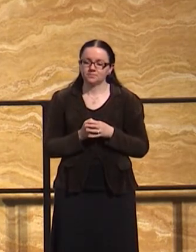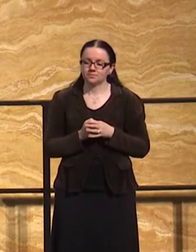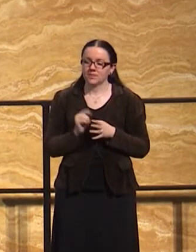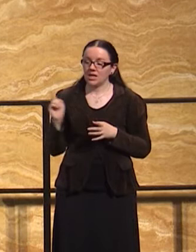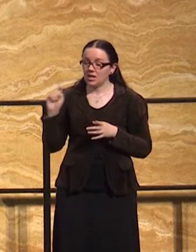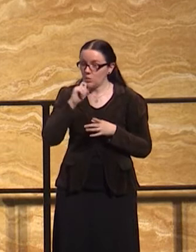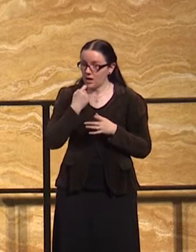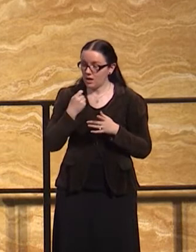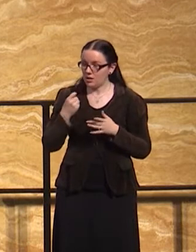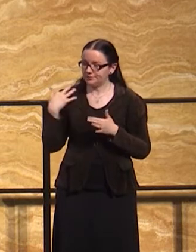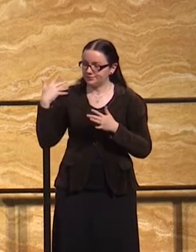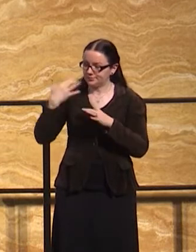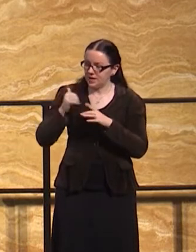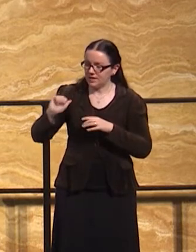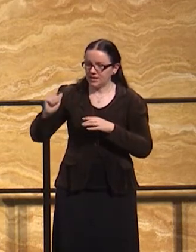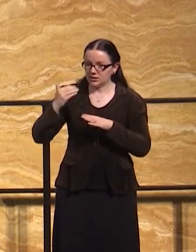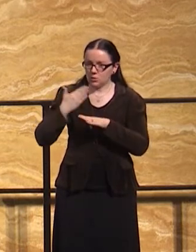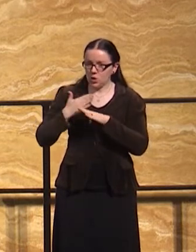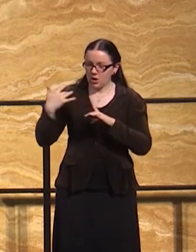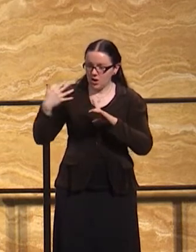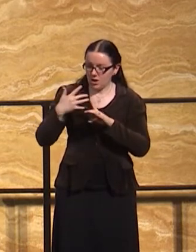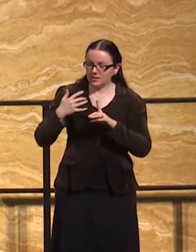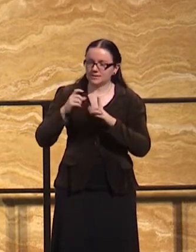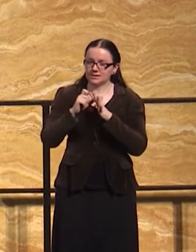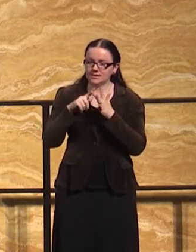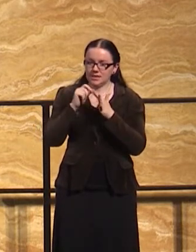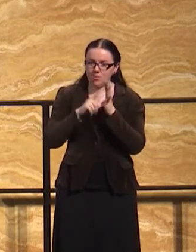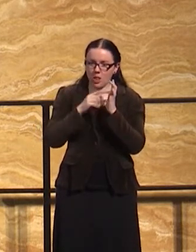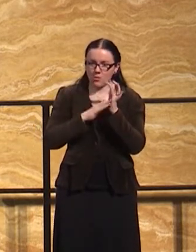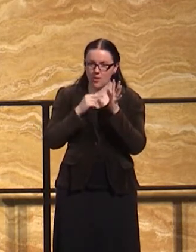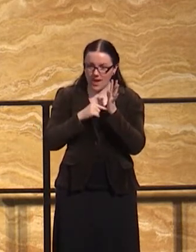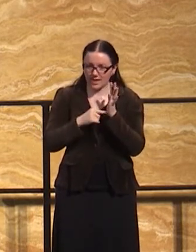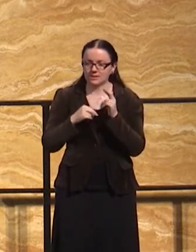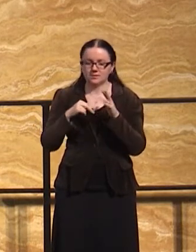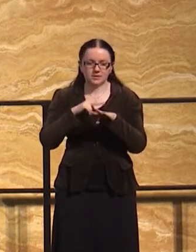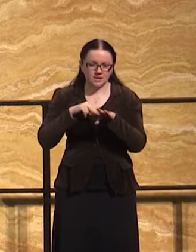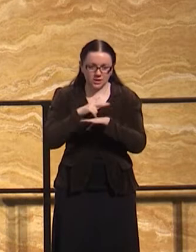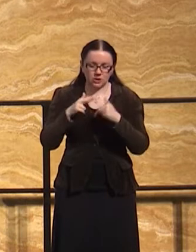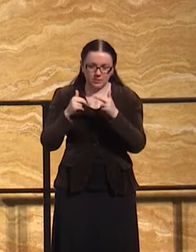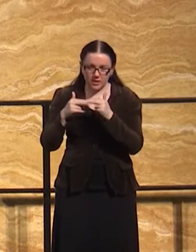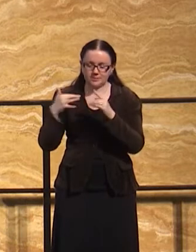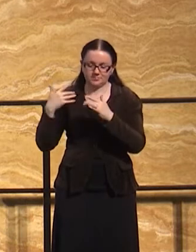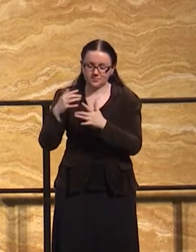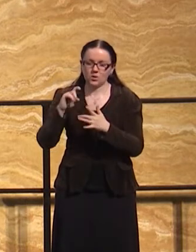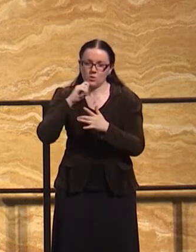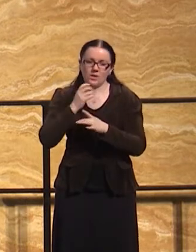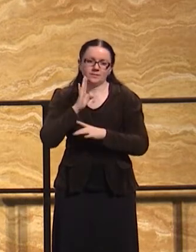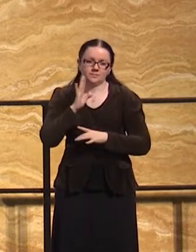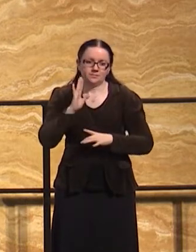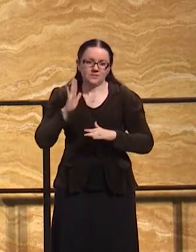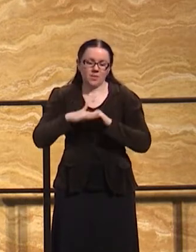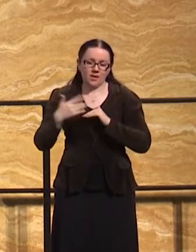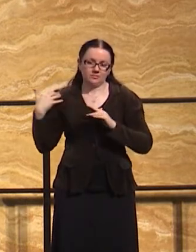a lifetime of experience as a human rights advocate, as a diplomat, as a leader, as a nation builder in talking to us this